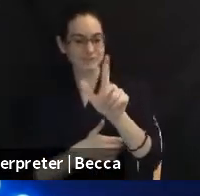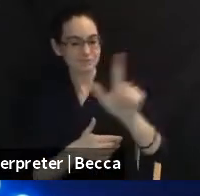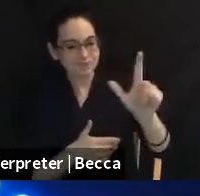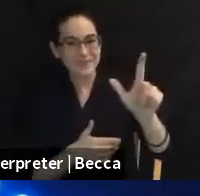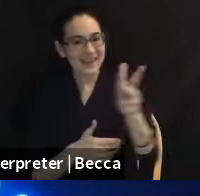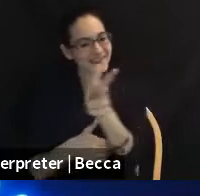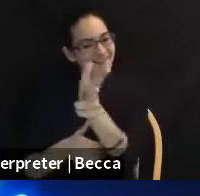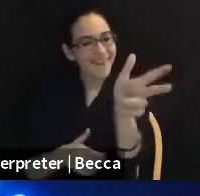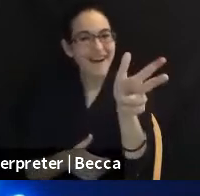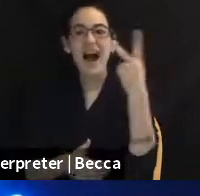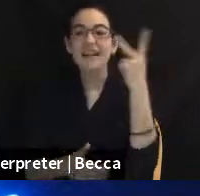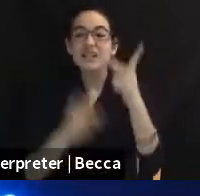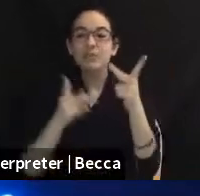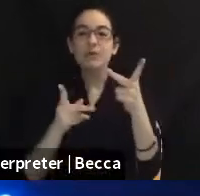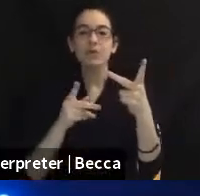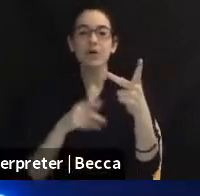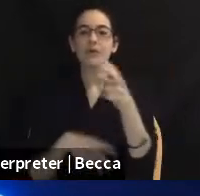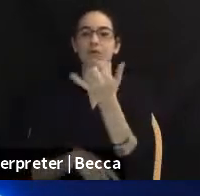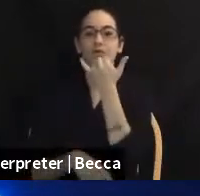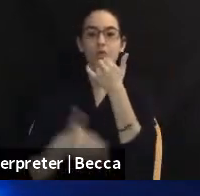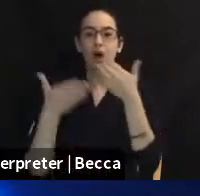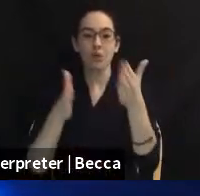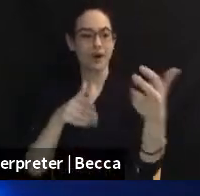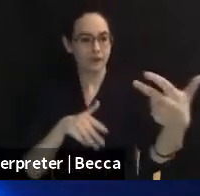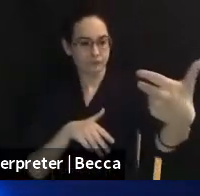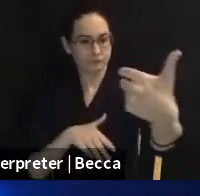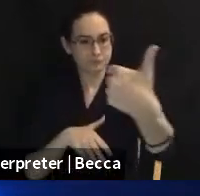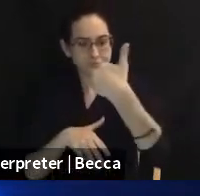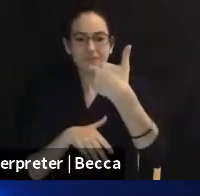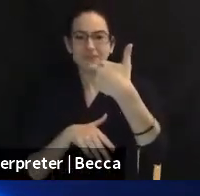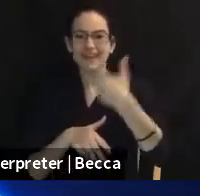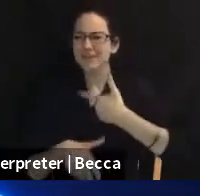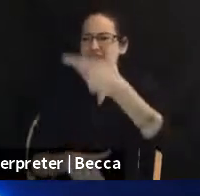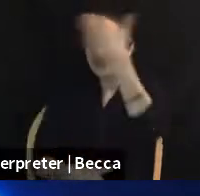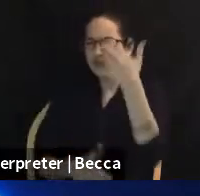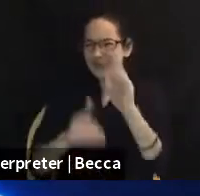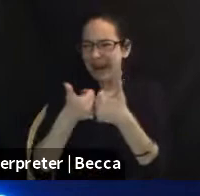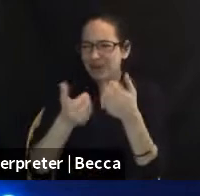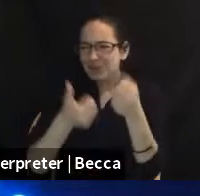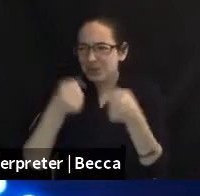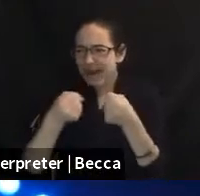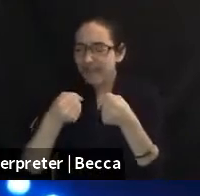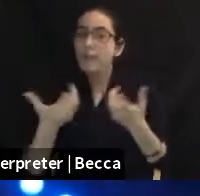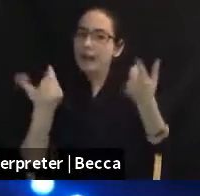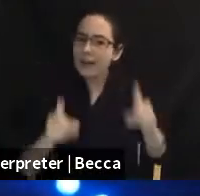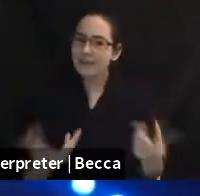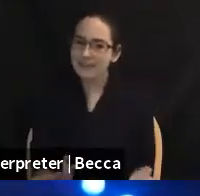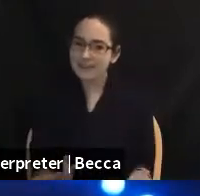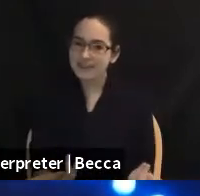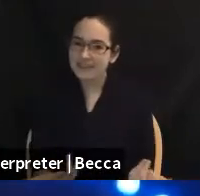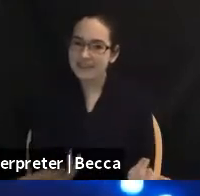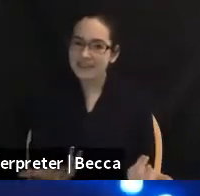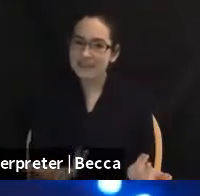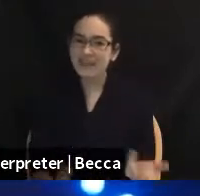on the road. I'm like, did you just forget how to drive? But it happens. The